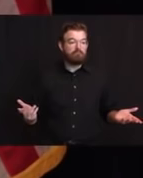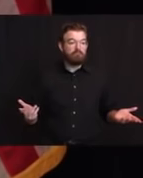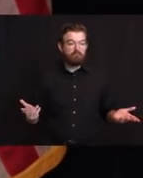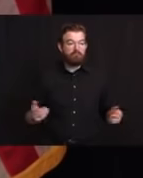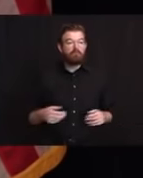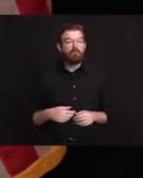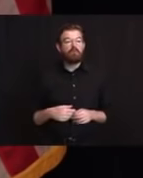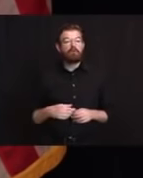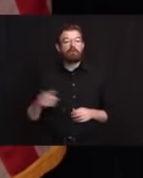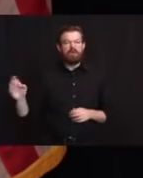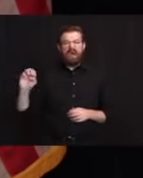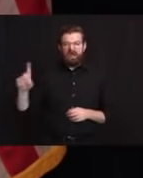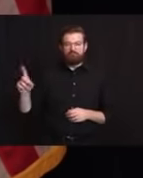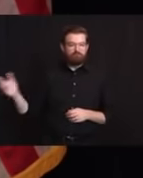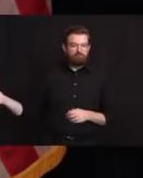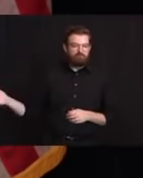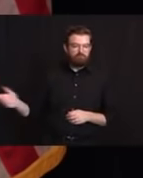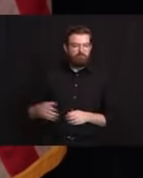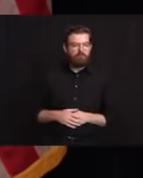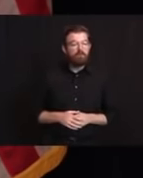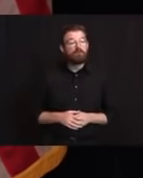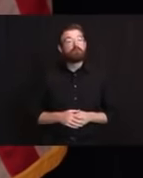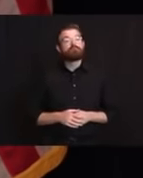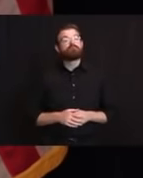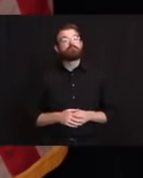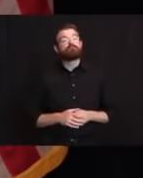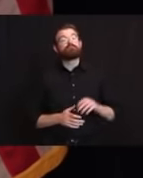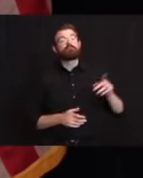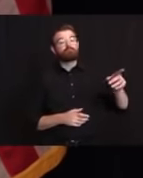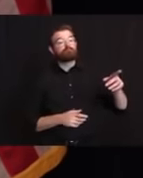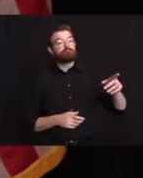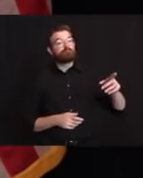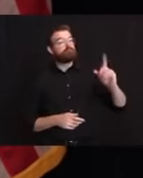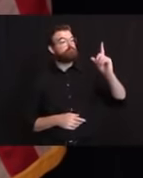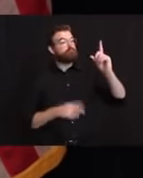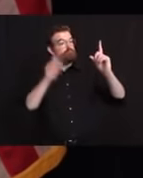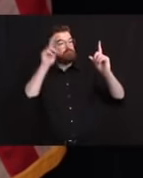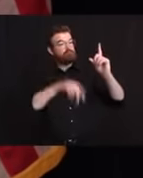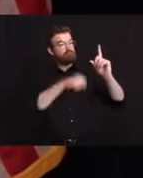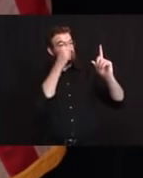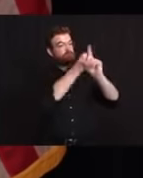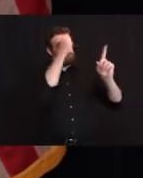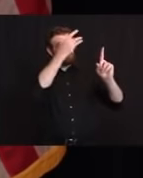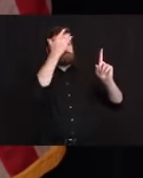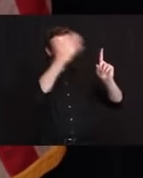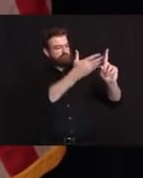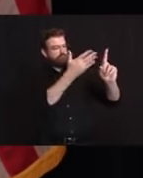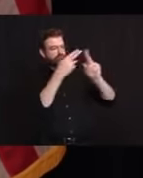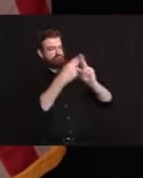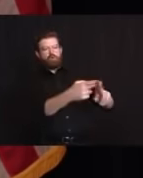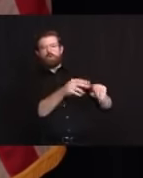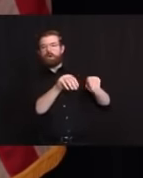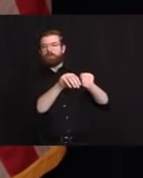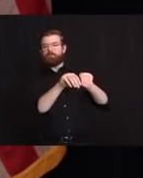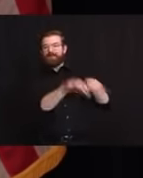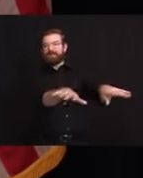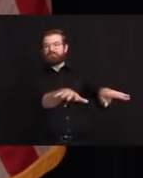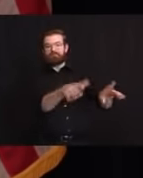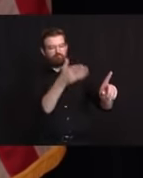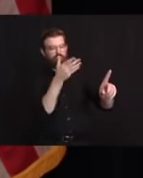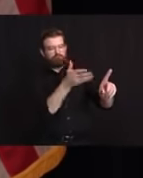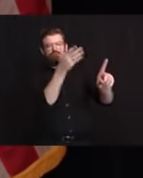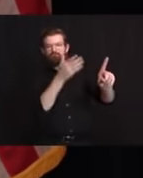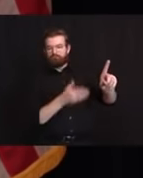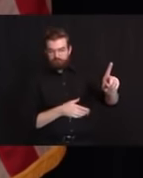in an employee or resident. We use the standard length of time that CDC used for deciding when